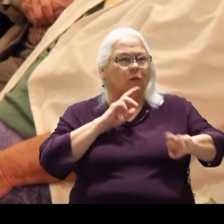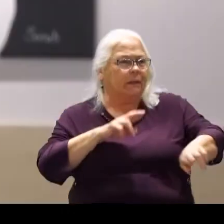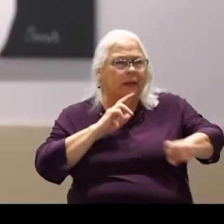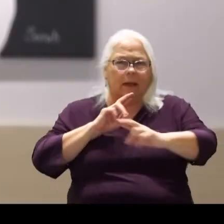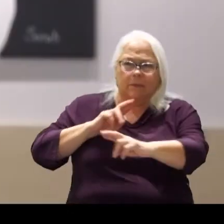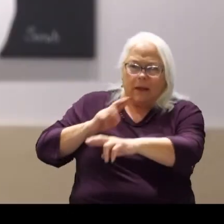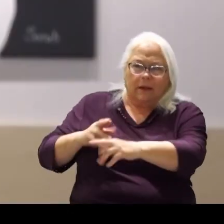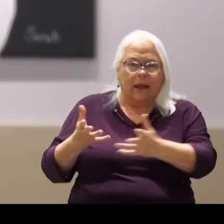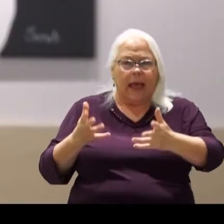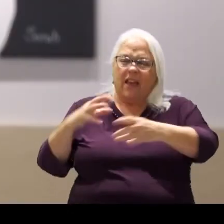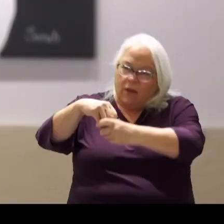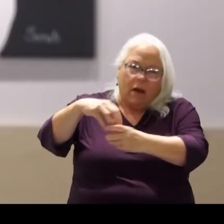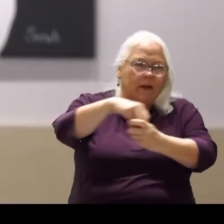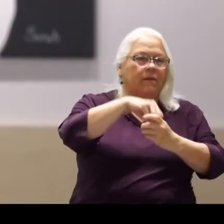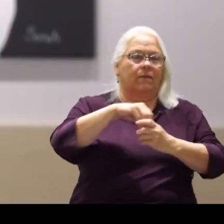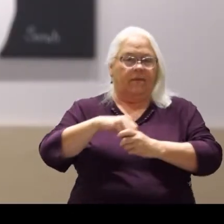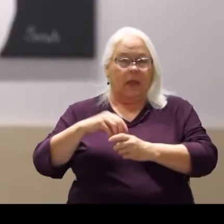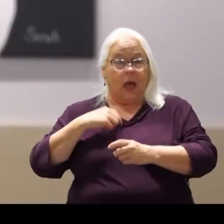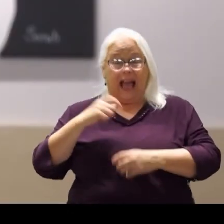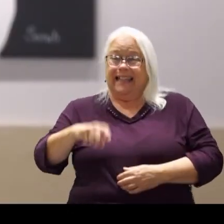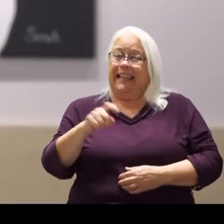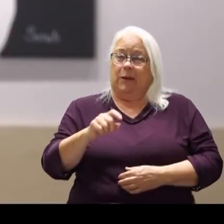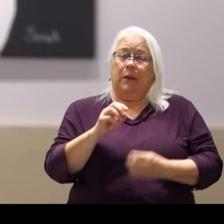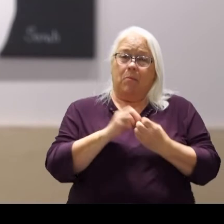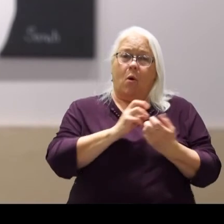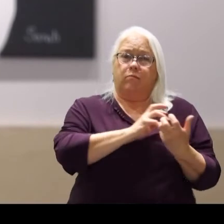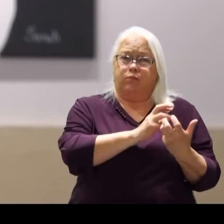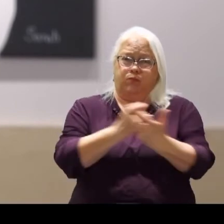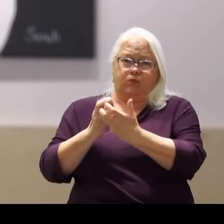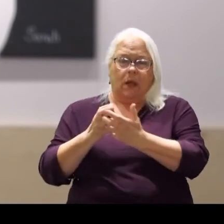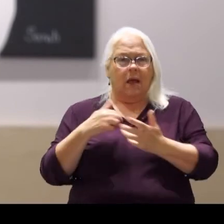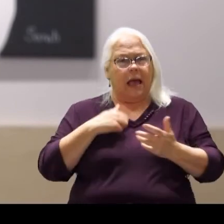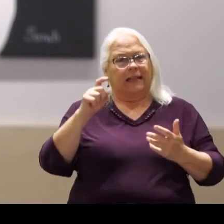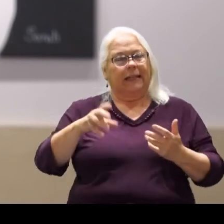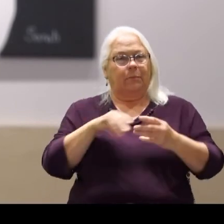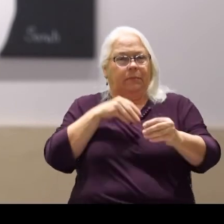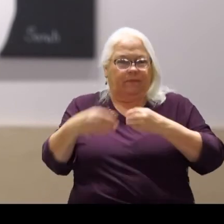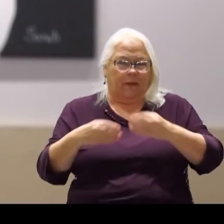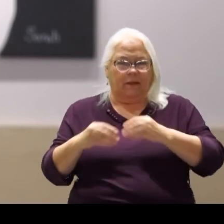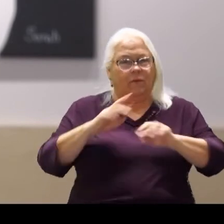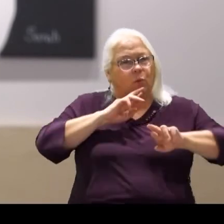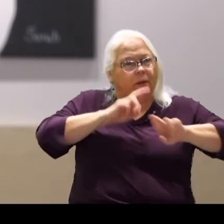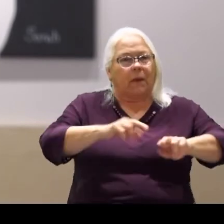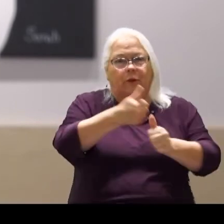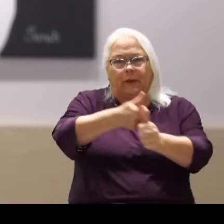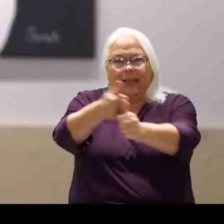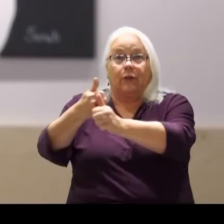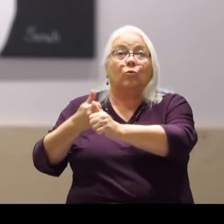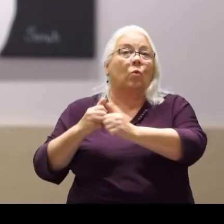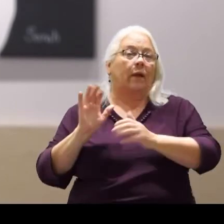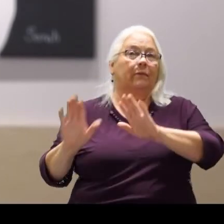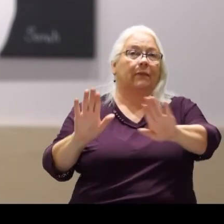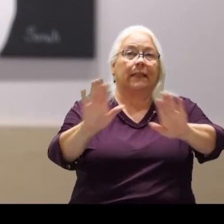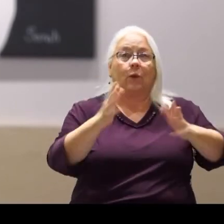to. The more responsive I could be to the needs of the actual people in the room, and the more flexible I could be, the more